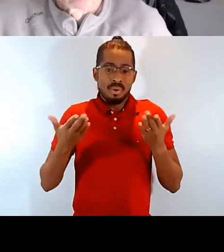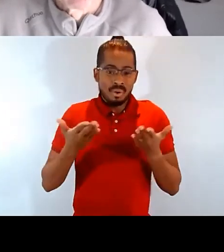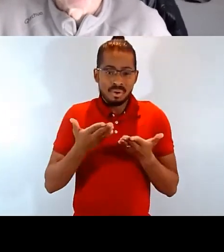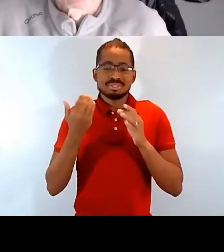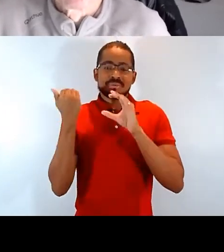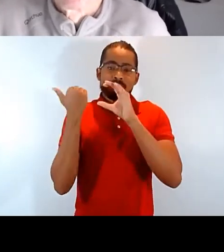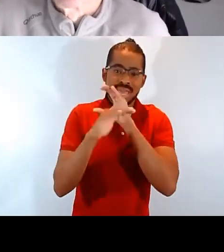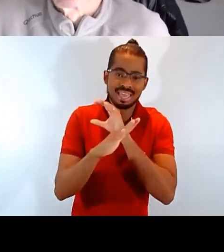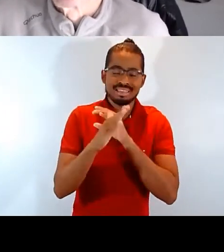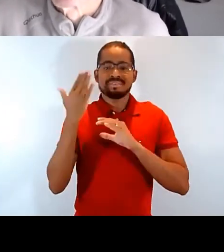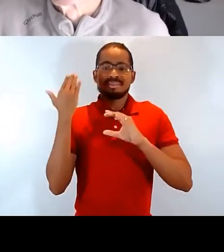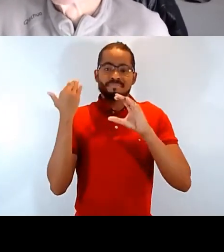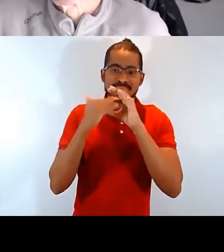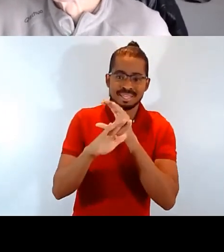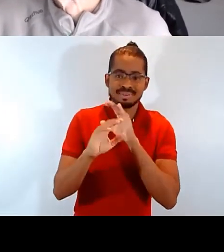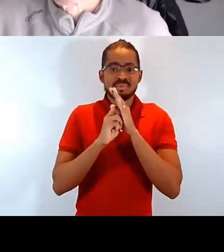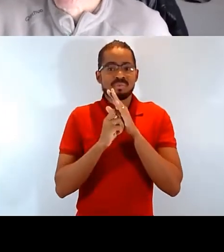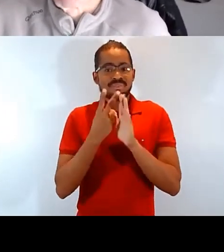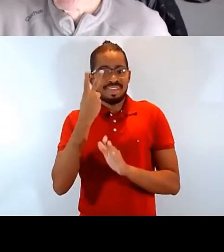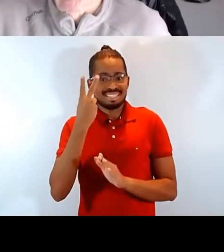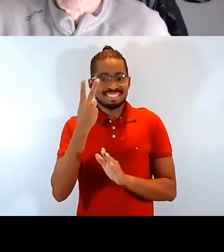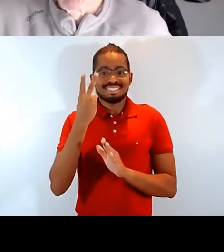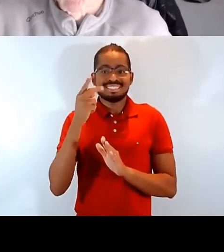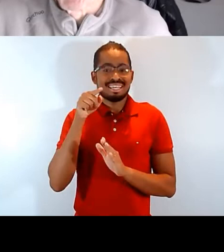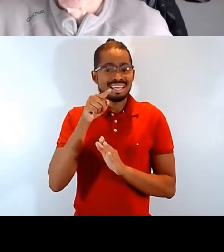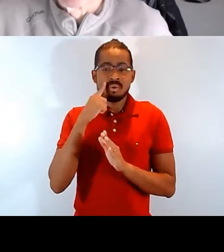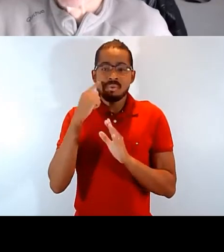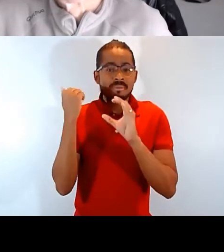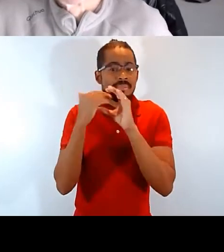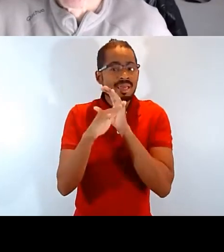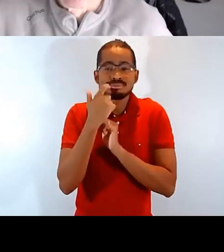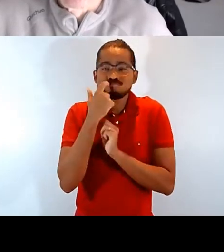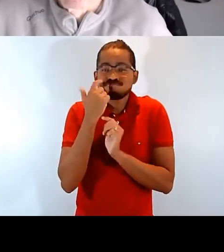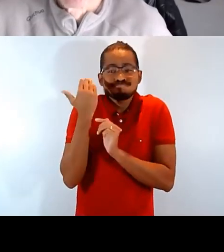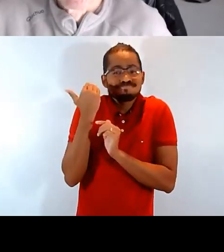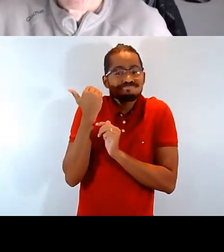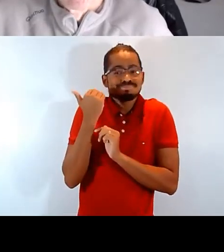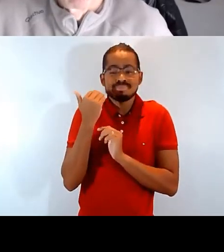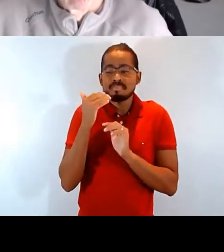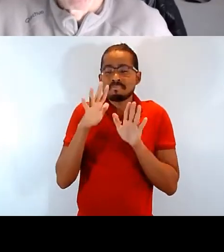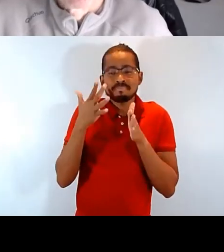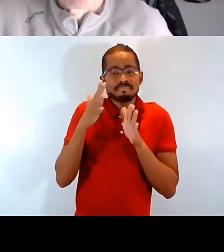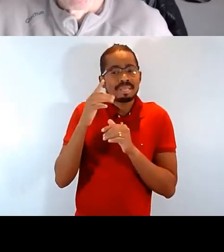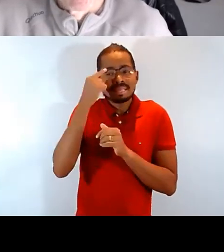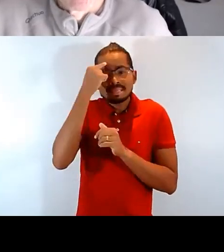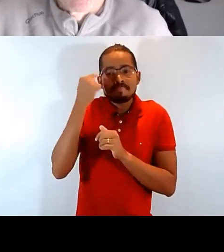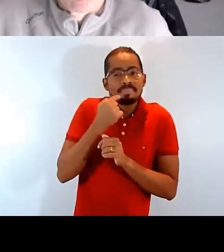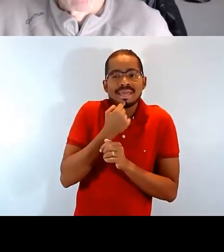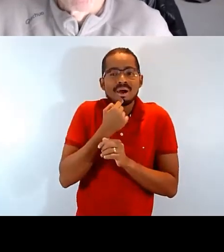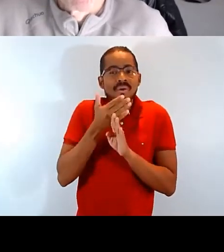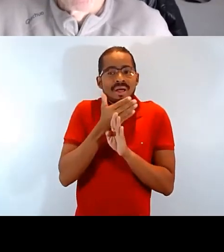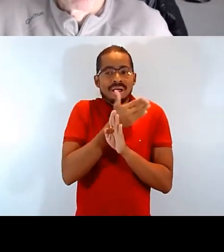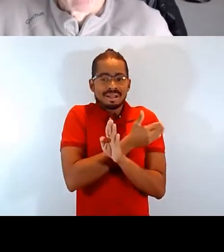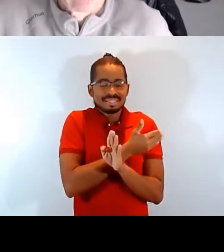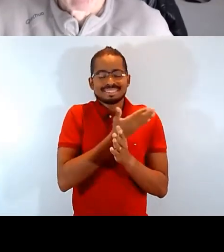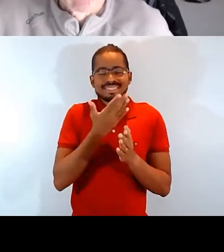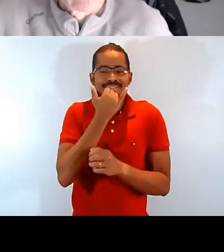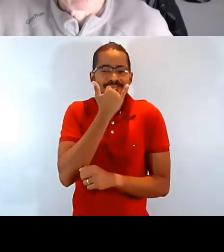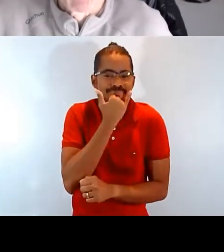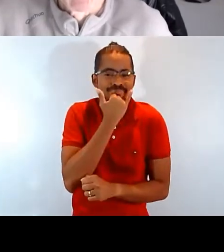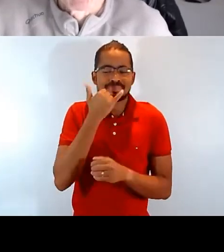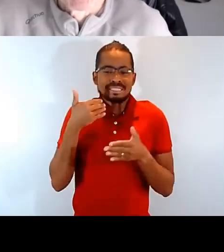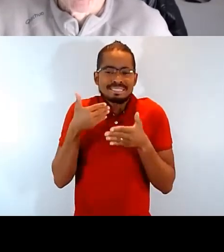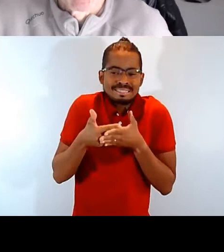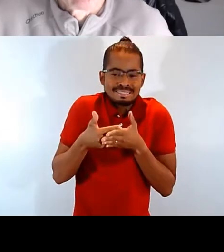latest one was sent just about half an hour before the beginning of the sentence. But I'm a very